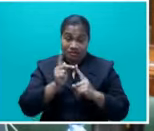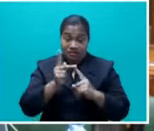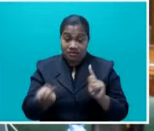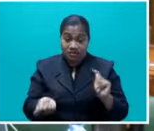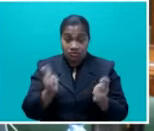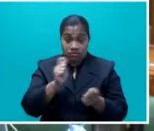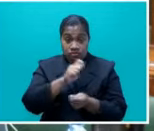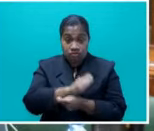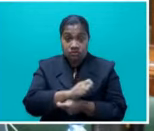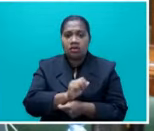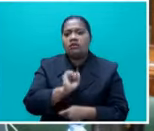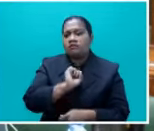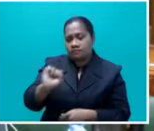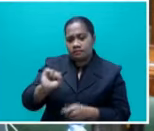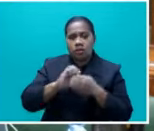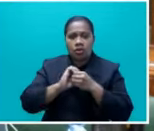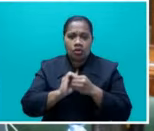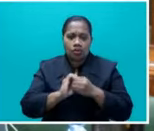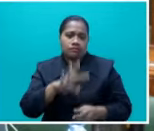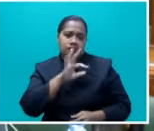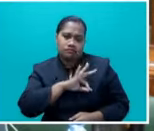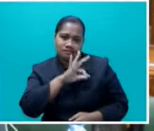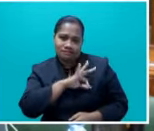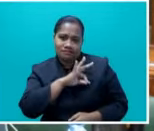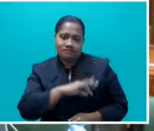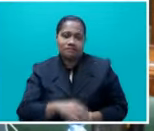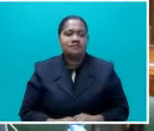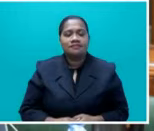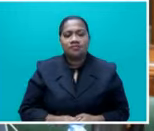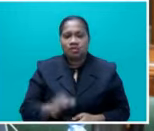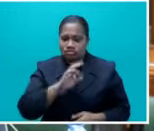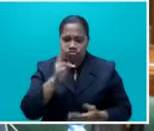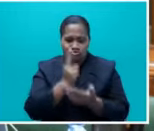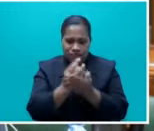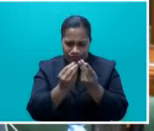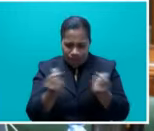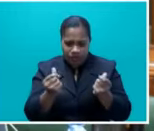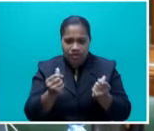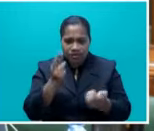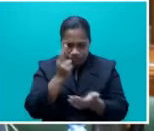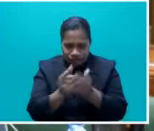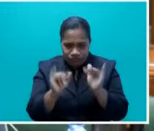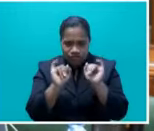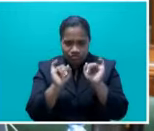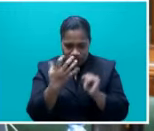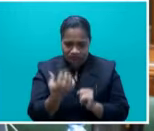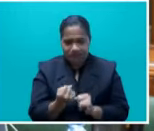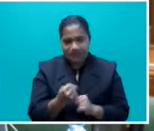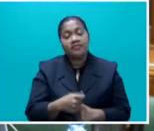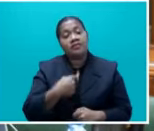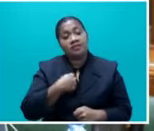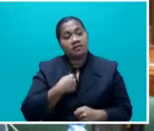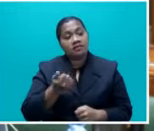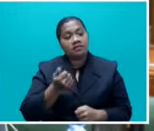changes were for their own benefit without addressing the core issue. I've always referred to the